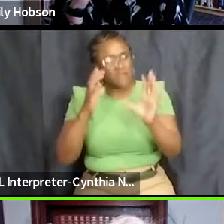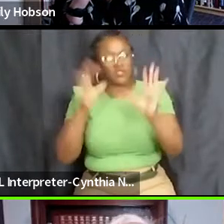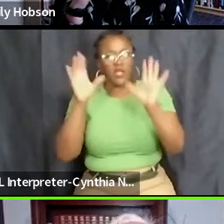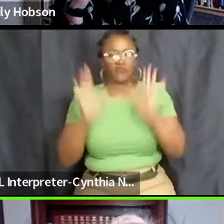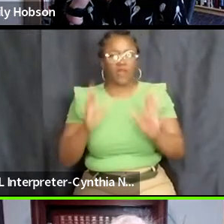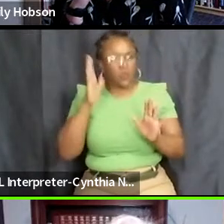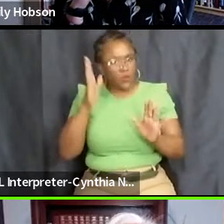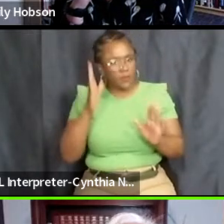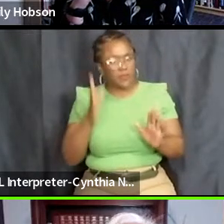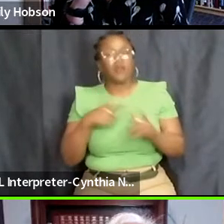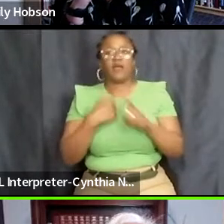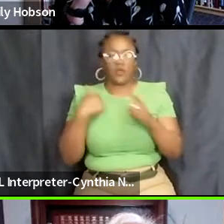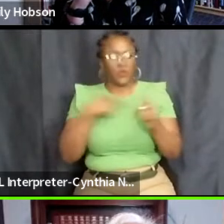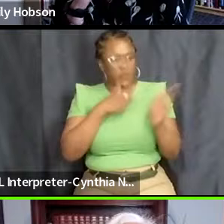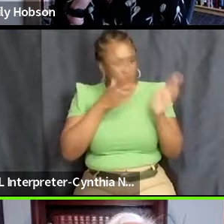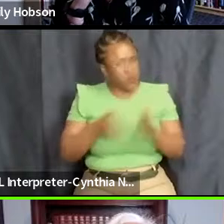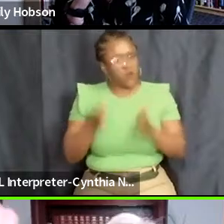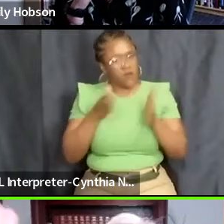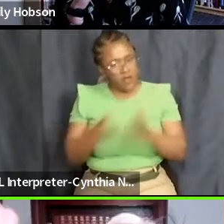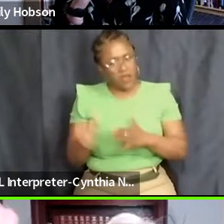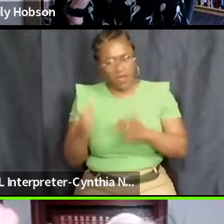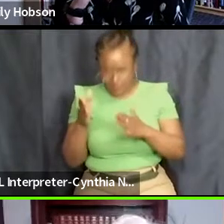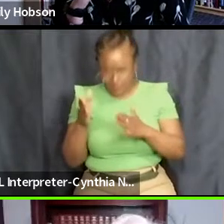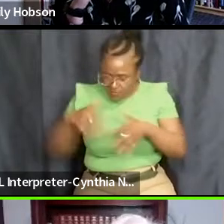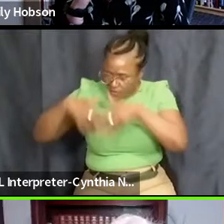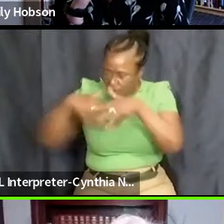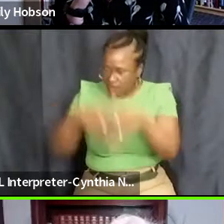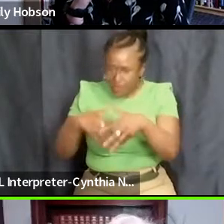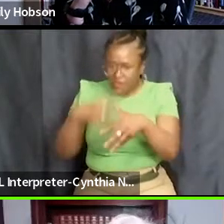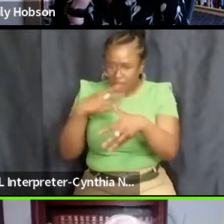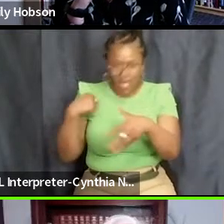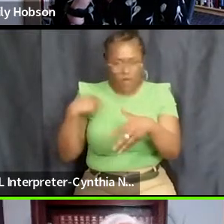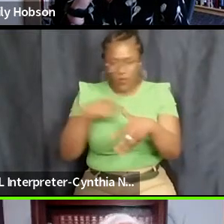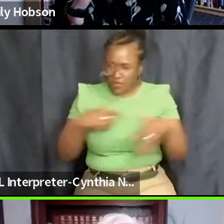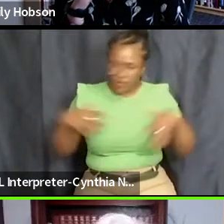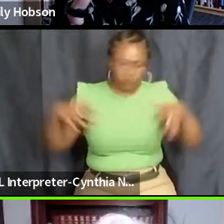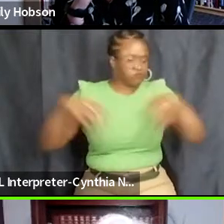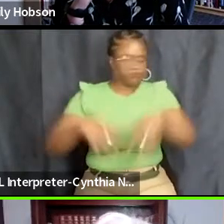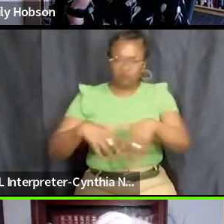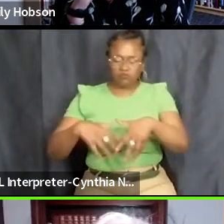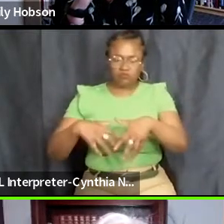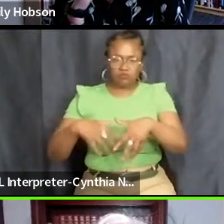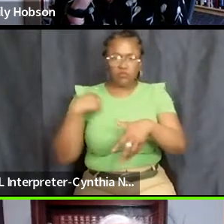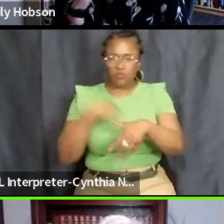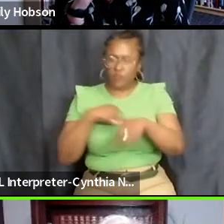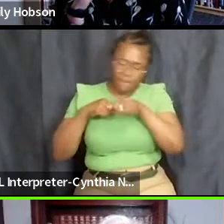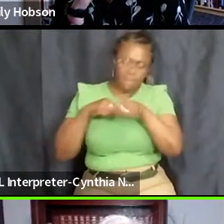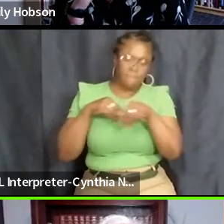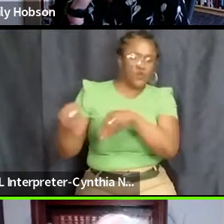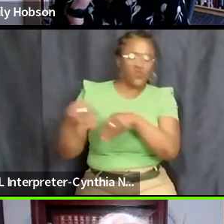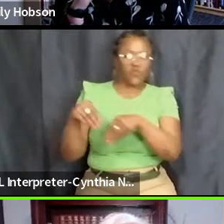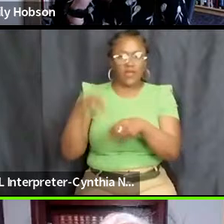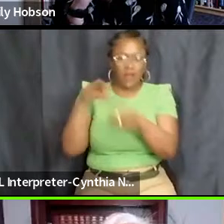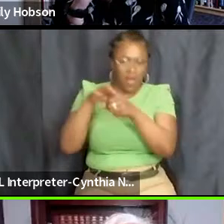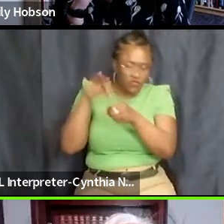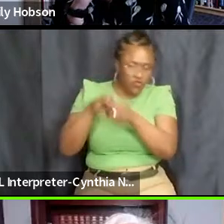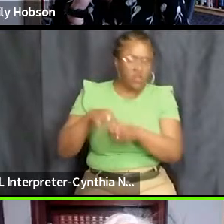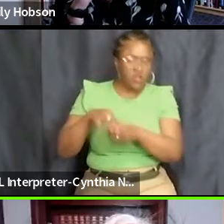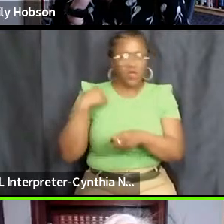can be. And then we organize, we mobilize, and we move on all fronts. We move on the electoral front.